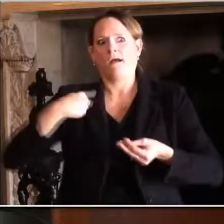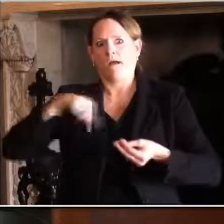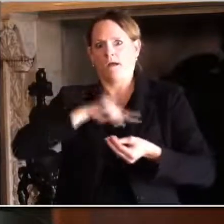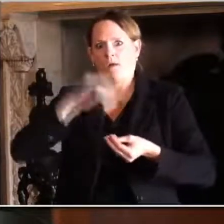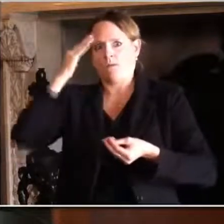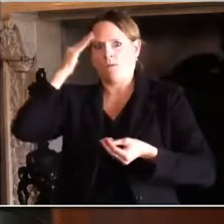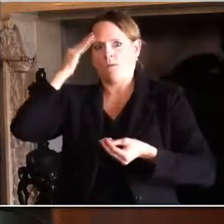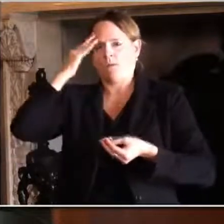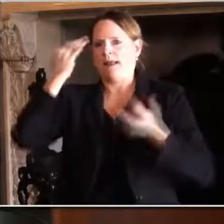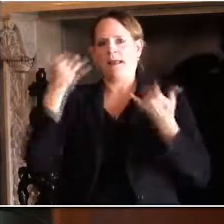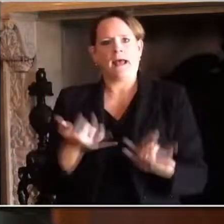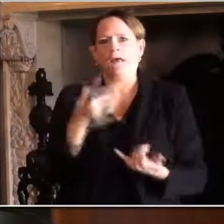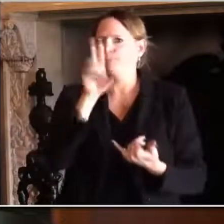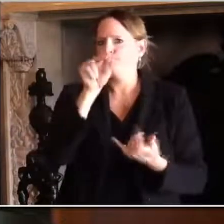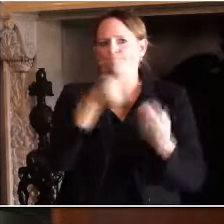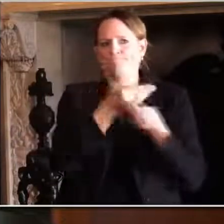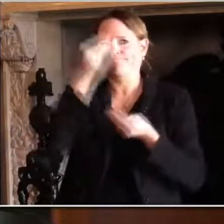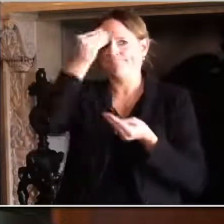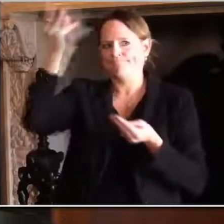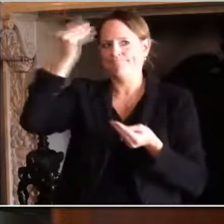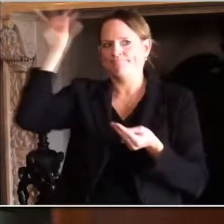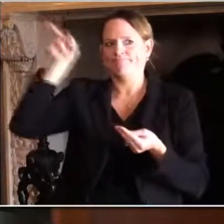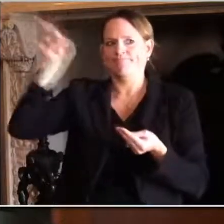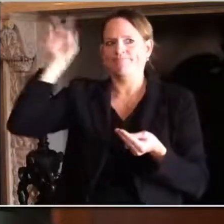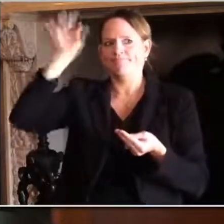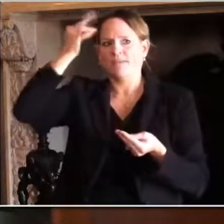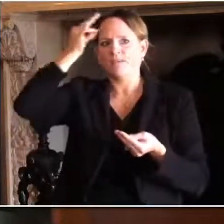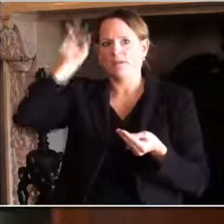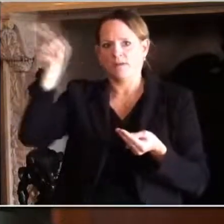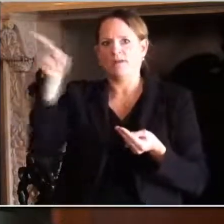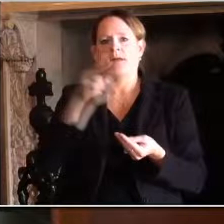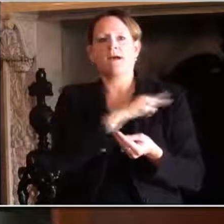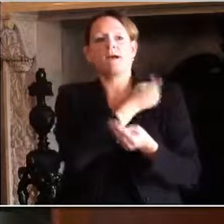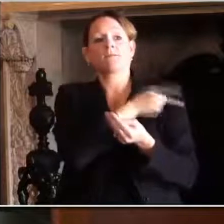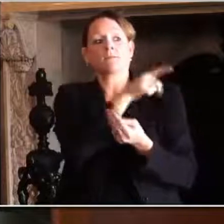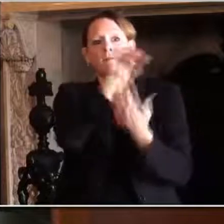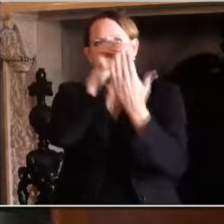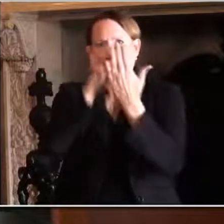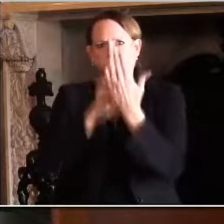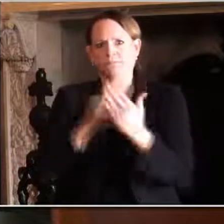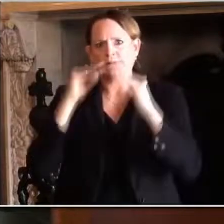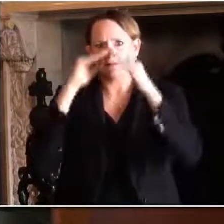the questions and data fields for the federal system, while we